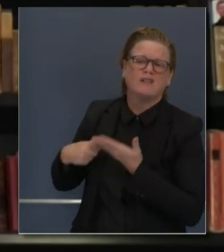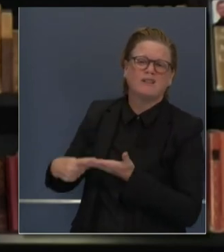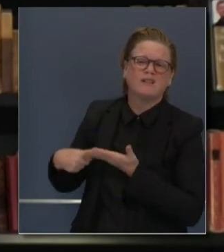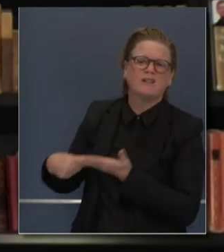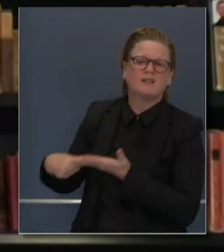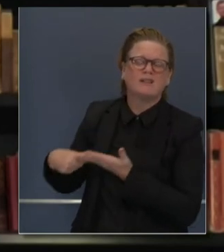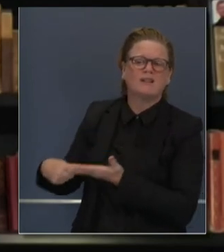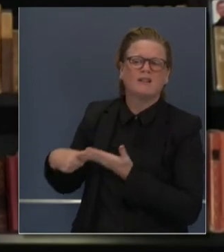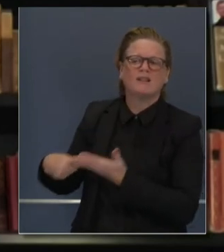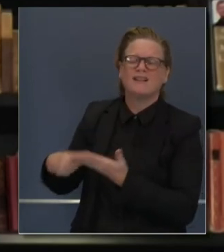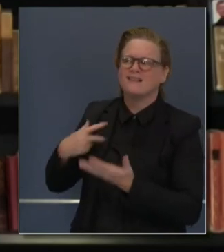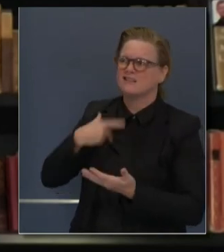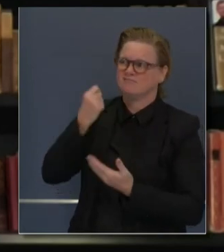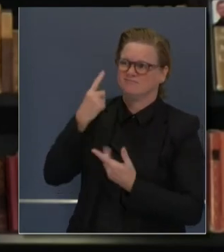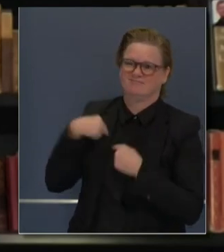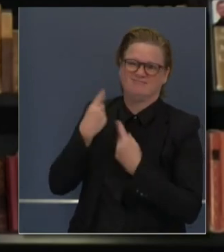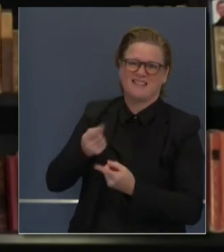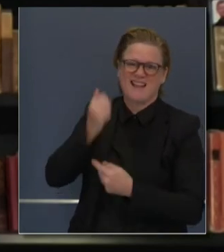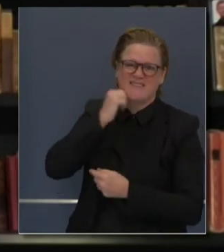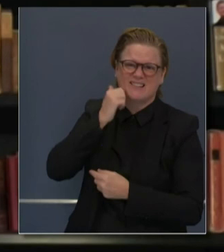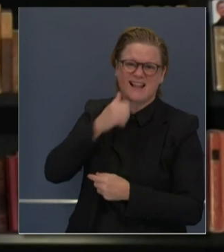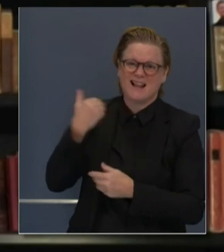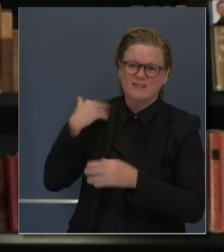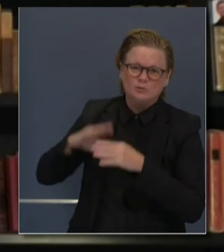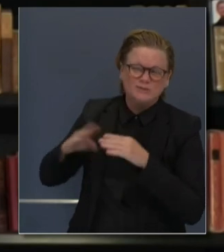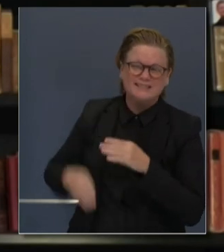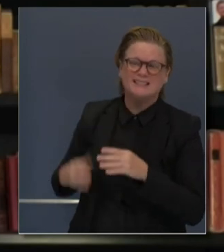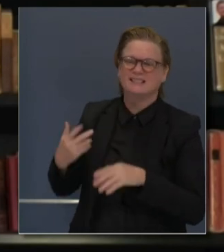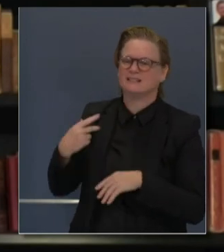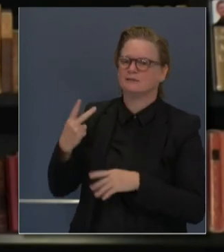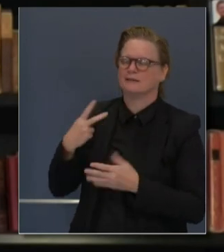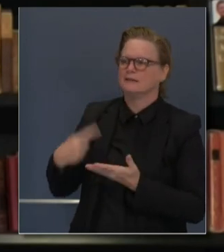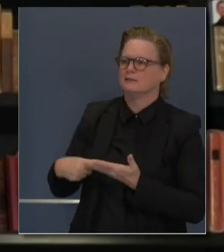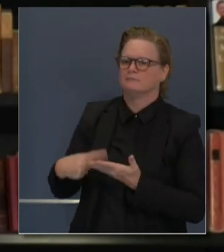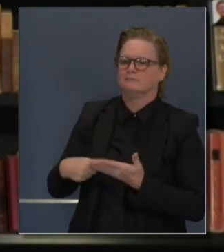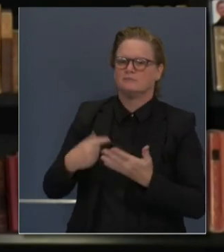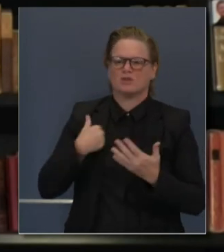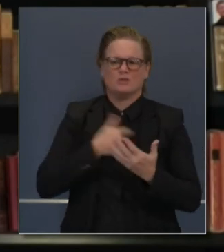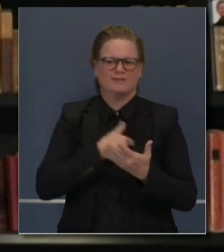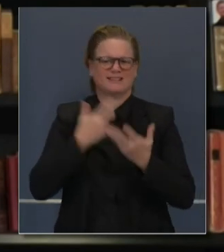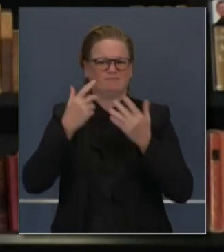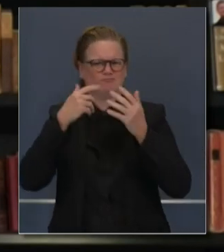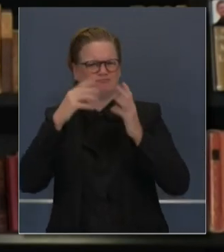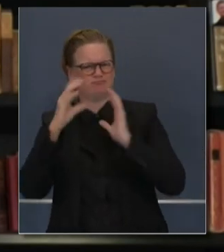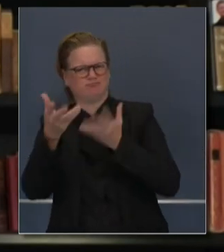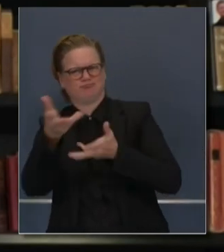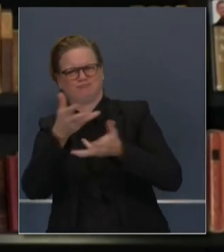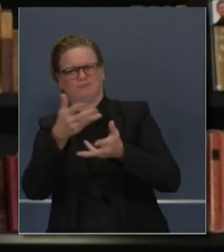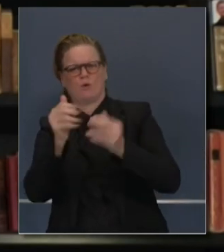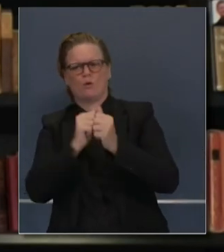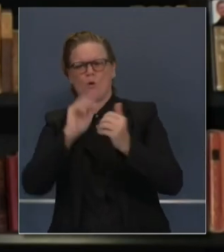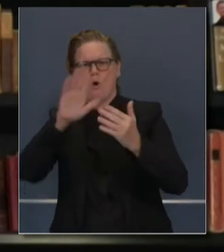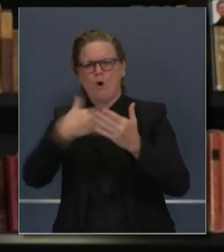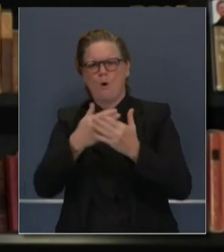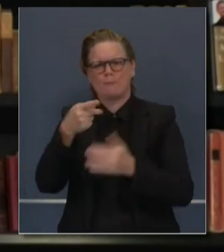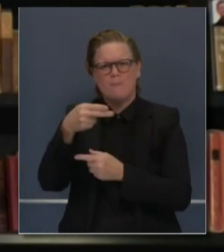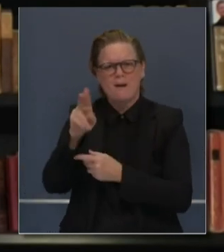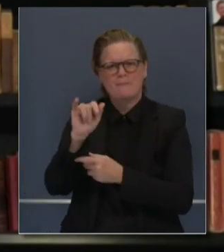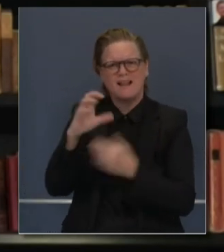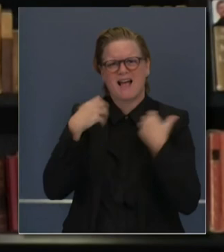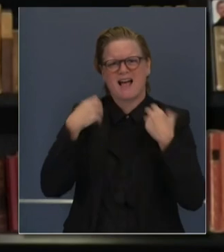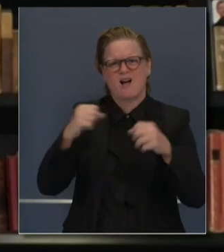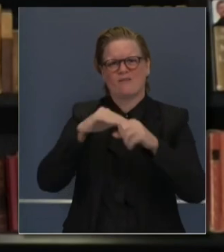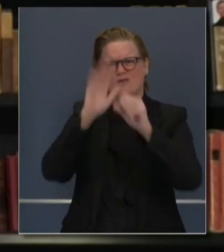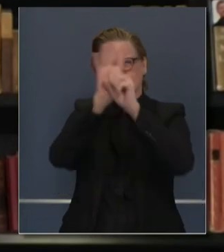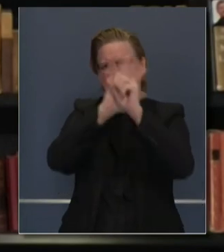weekend with local health officers. Perhaps you can talk a little bit more about some of those, maybe